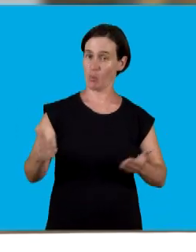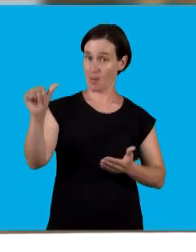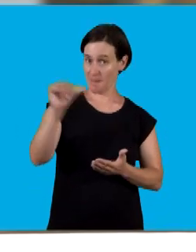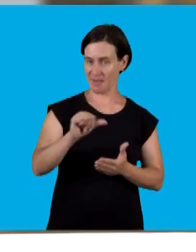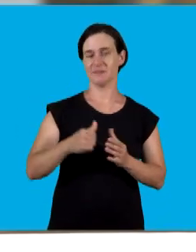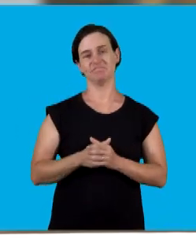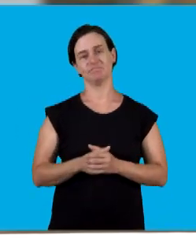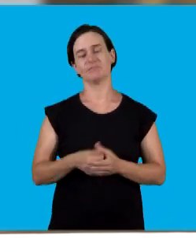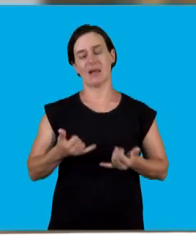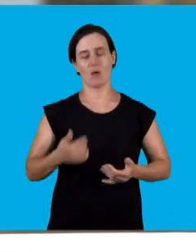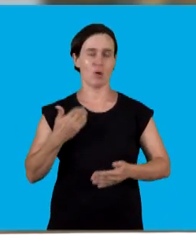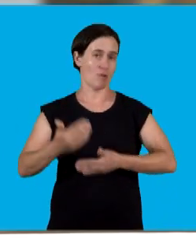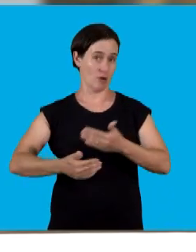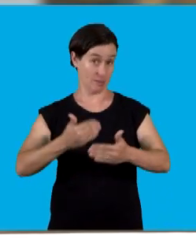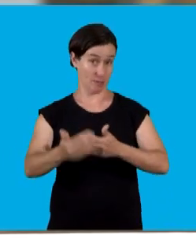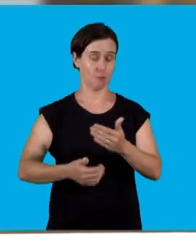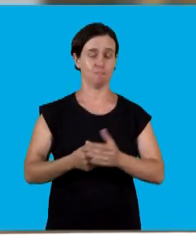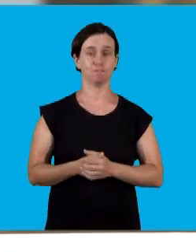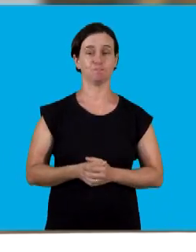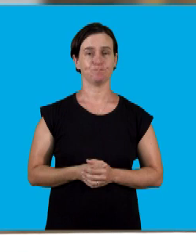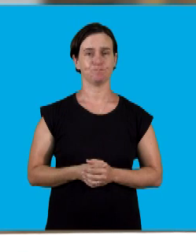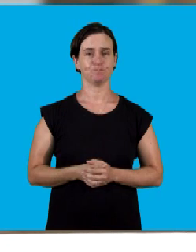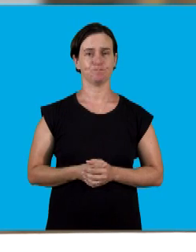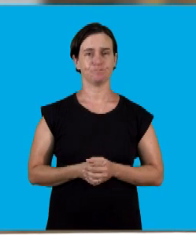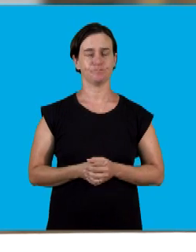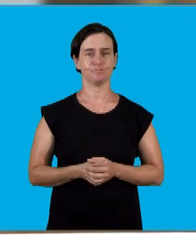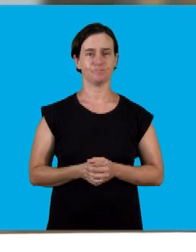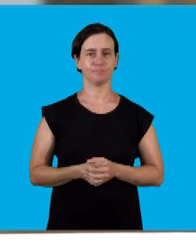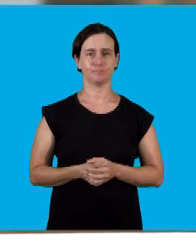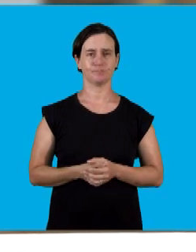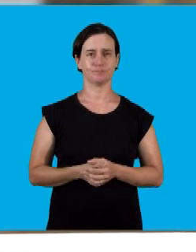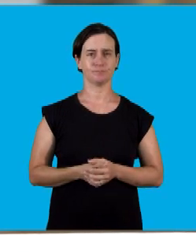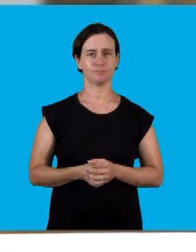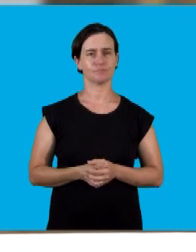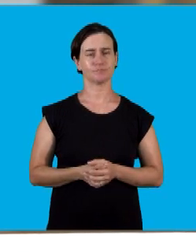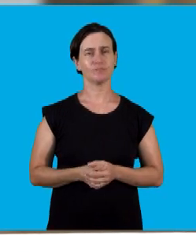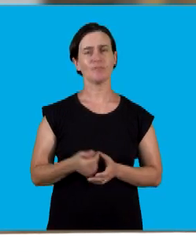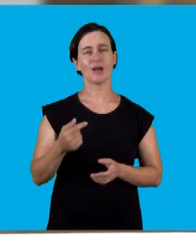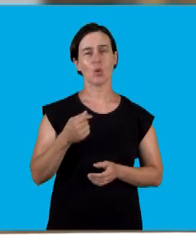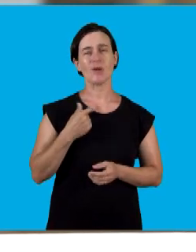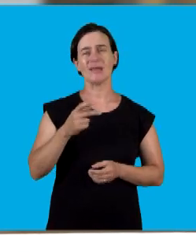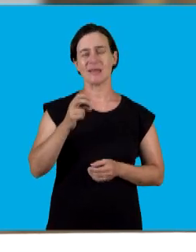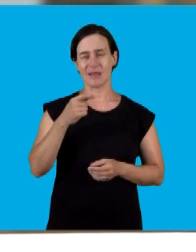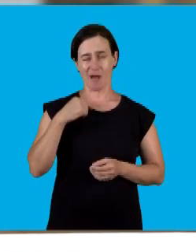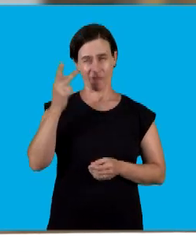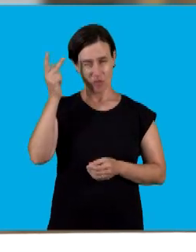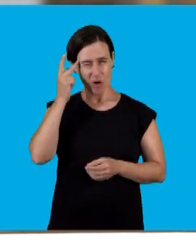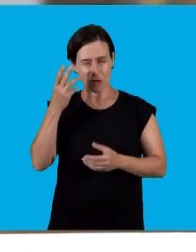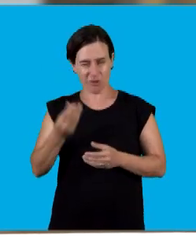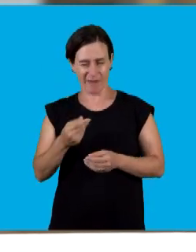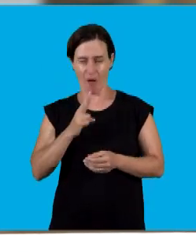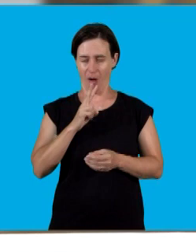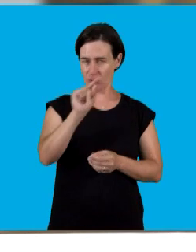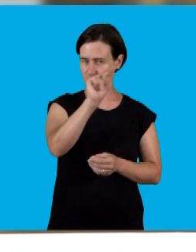Welcome back from the ad break, and let's continue with our lesson. So now we are going to be working with those application